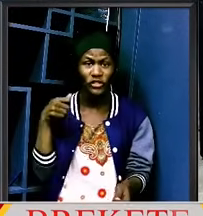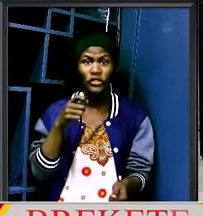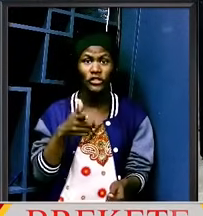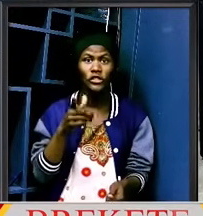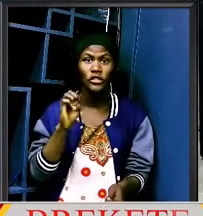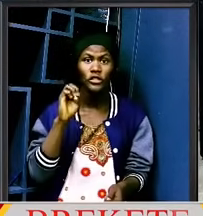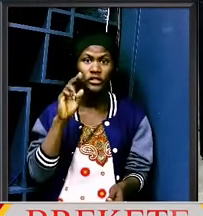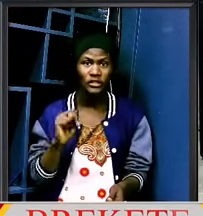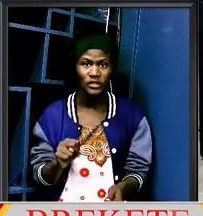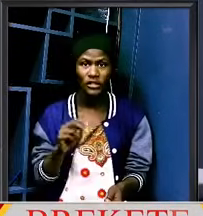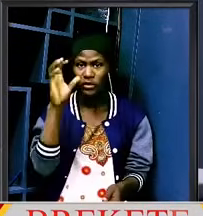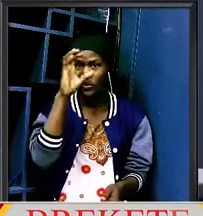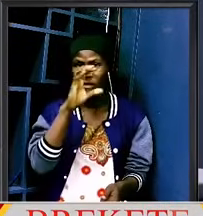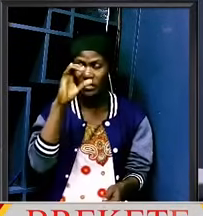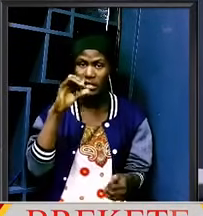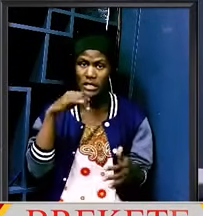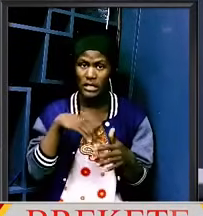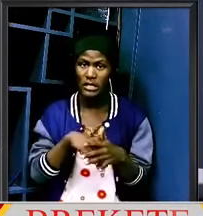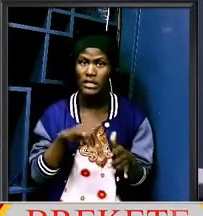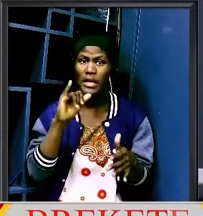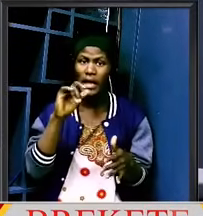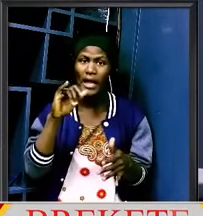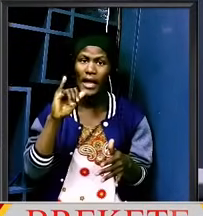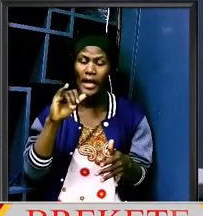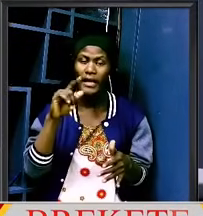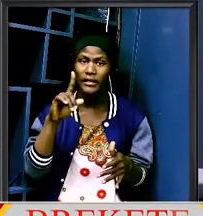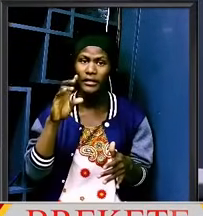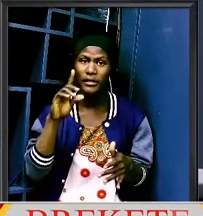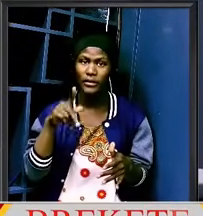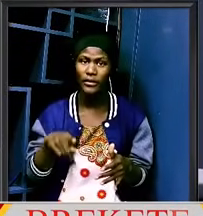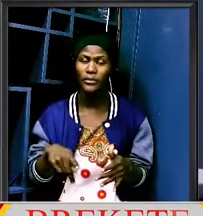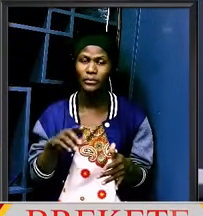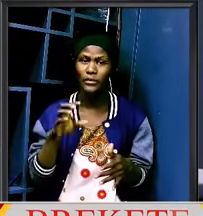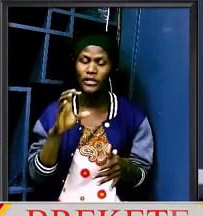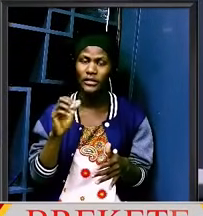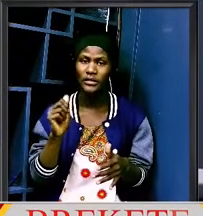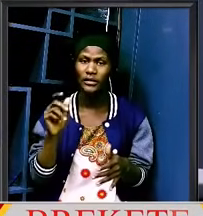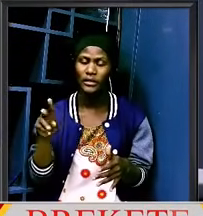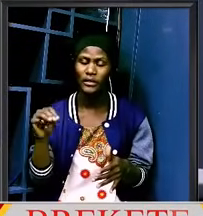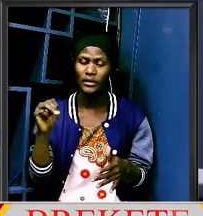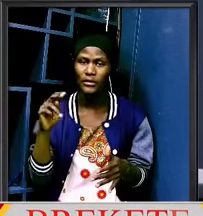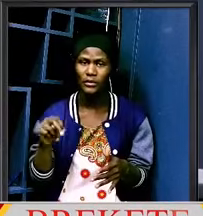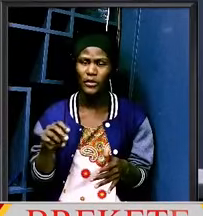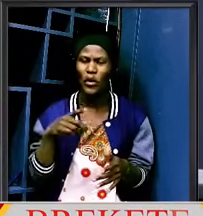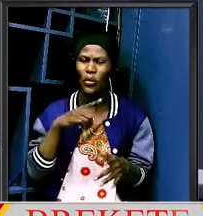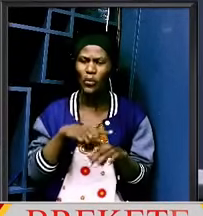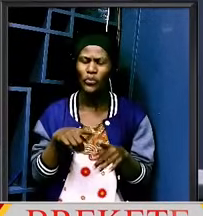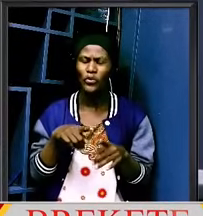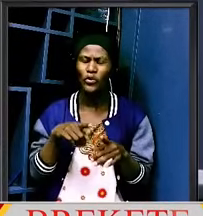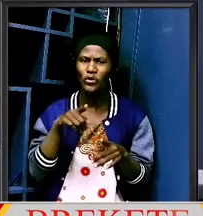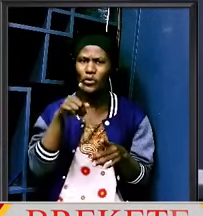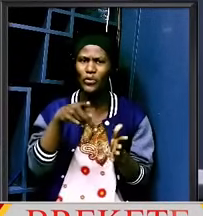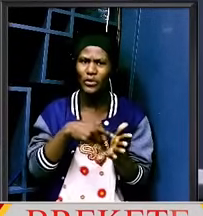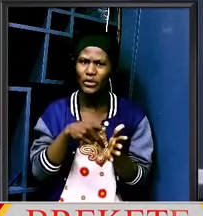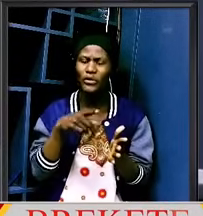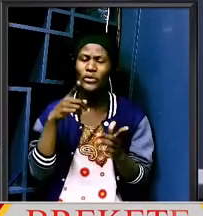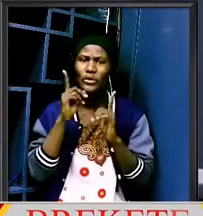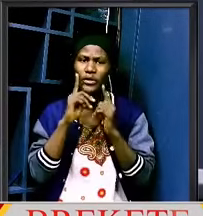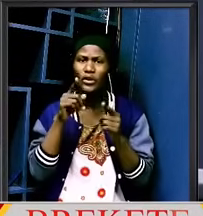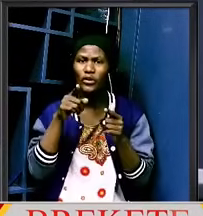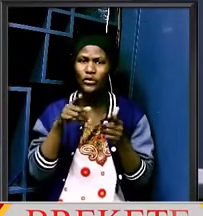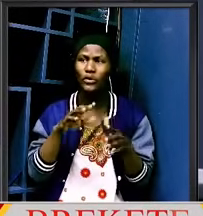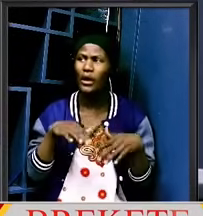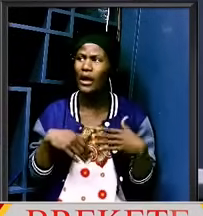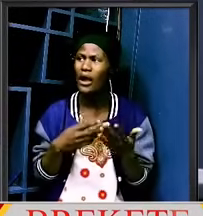camp. They go tell you how much you go pay to collect your generator. Or TV.